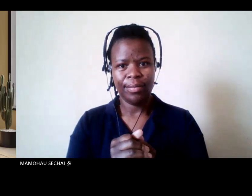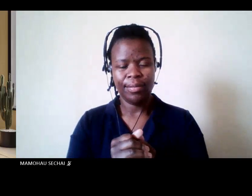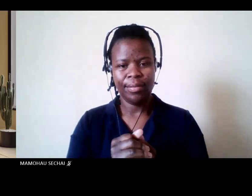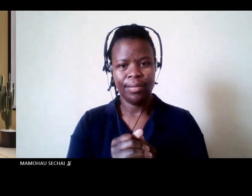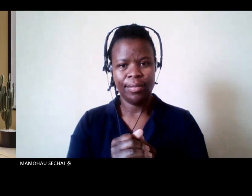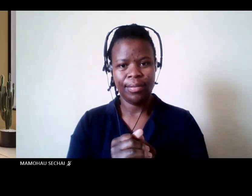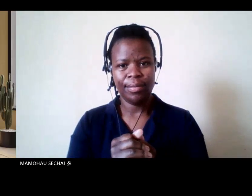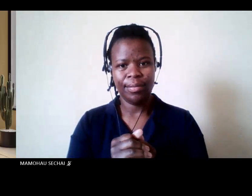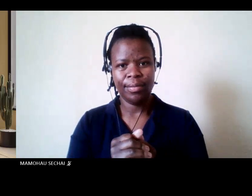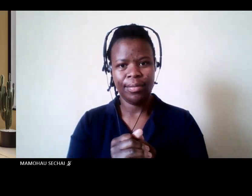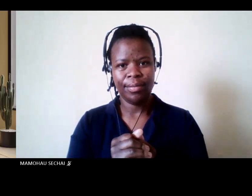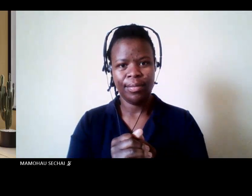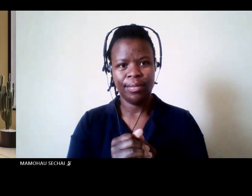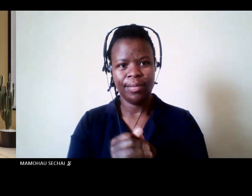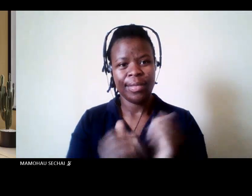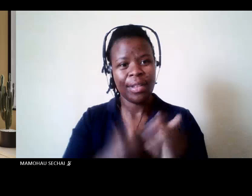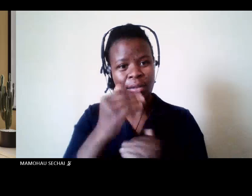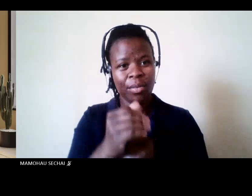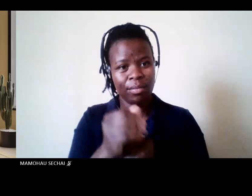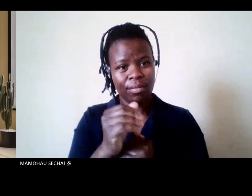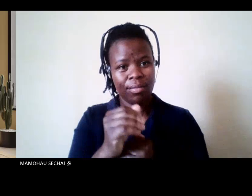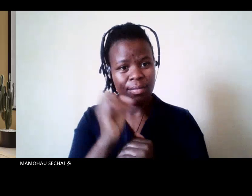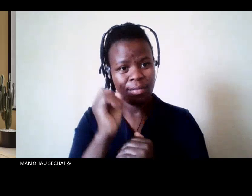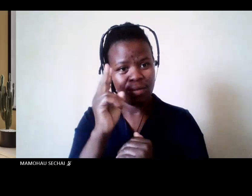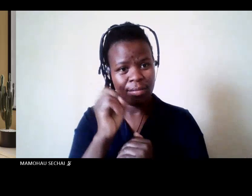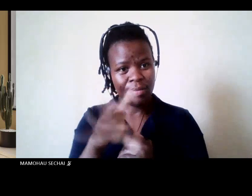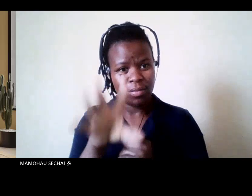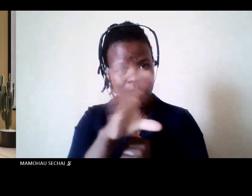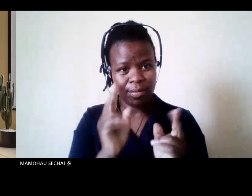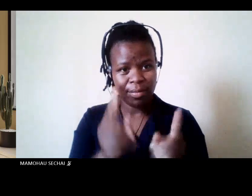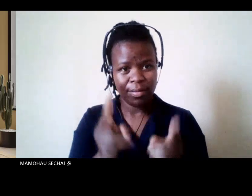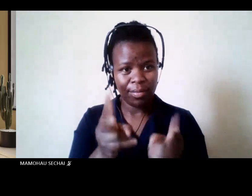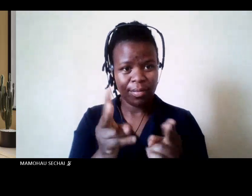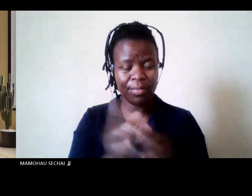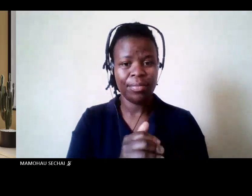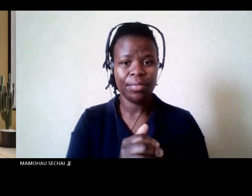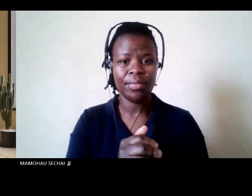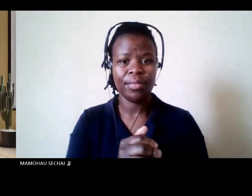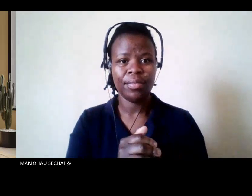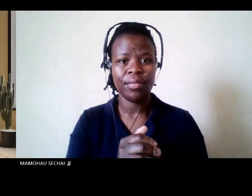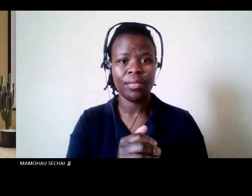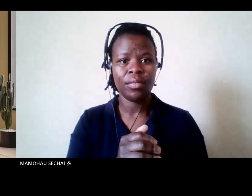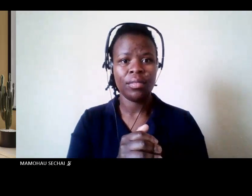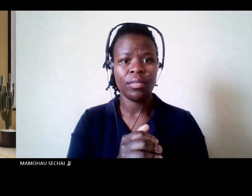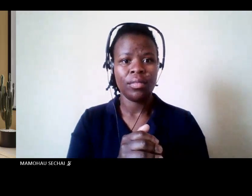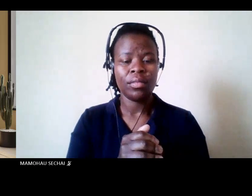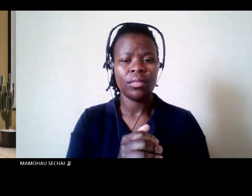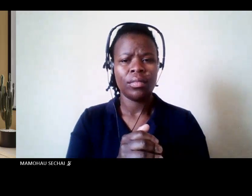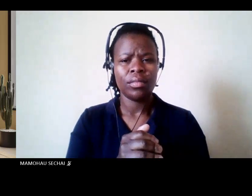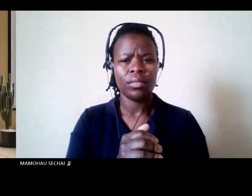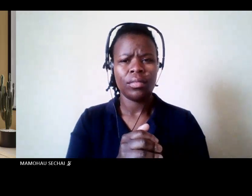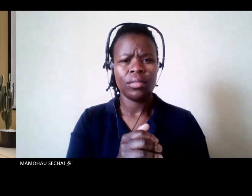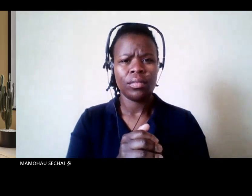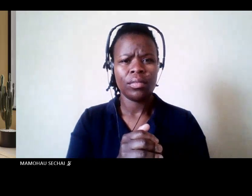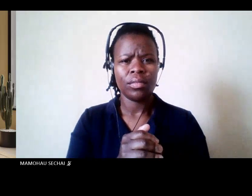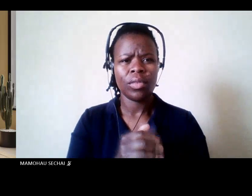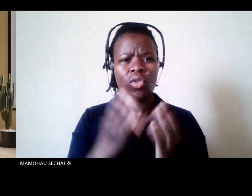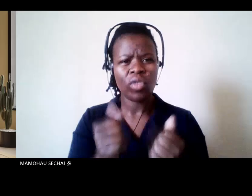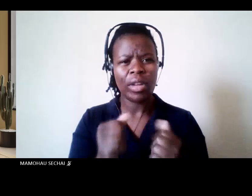Okay, good afternoon, everyone. We Unfortunately, can't see you. I can't switch on my camera because I'm still in the office and